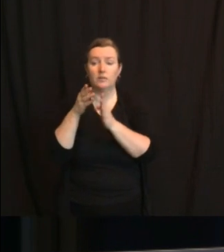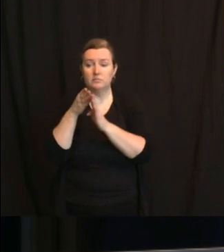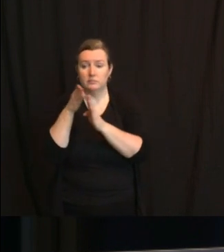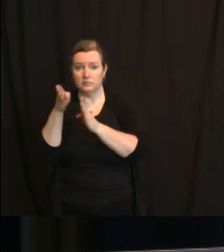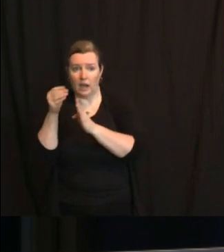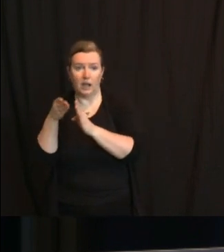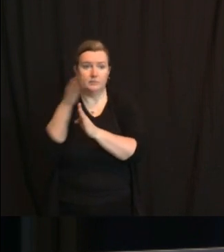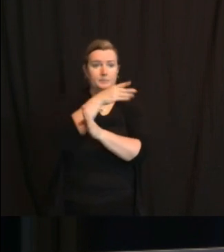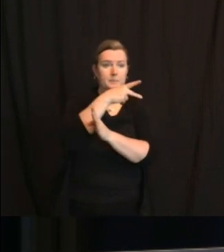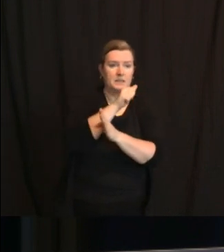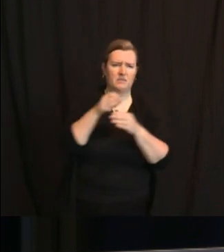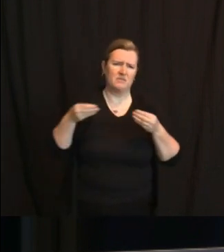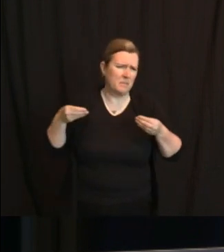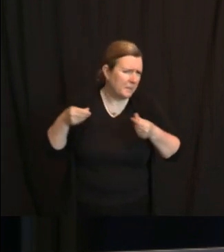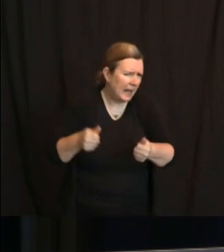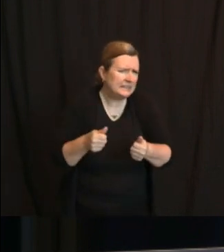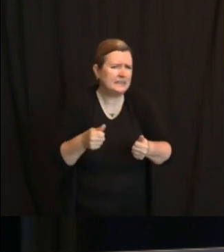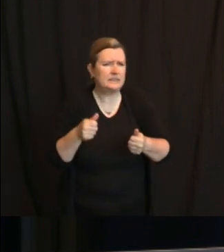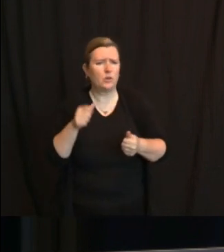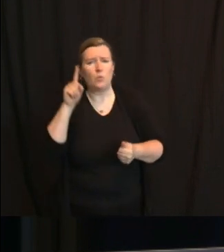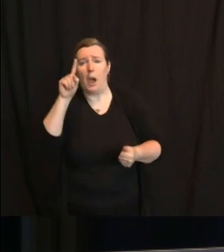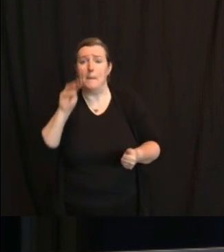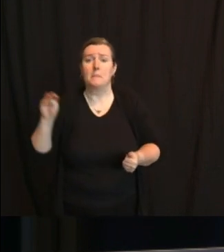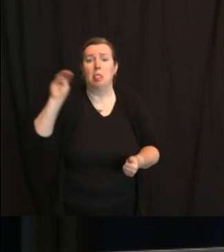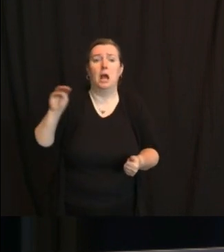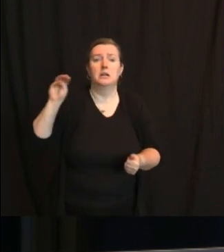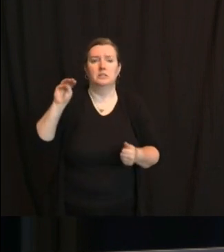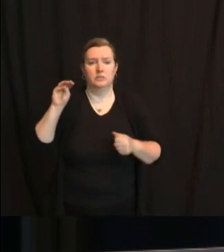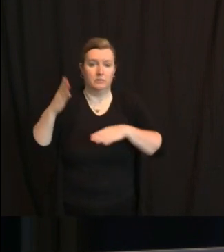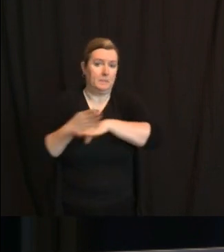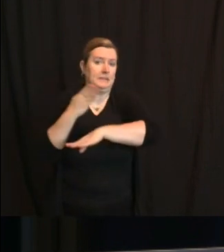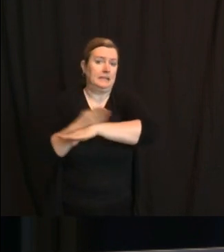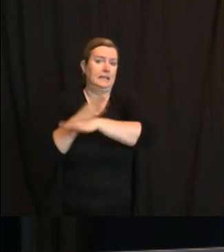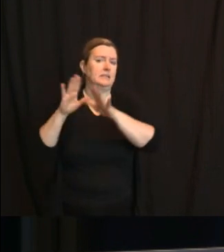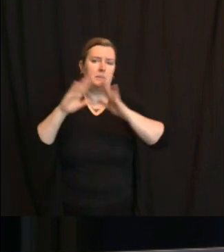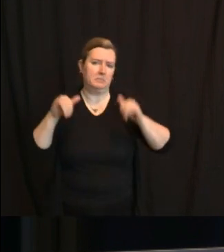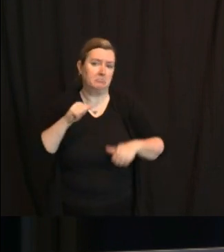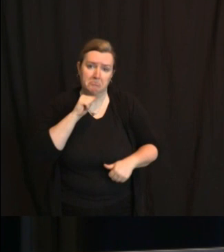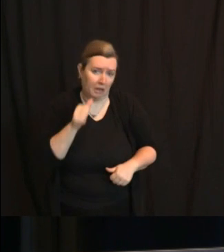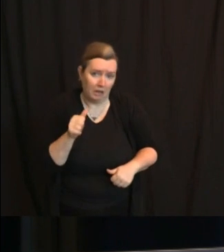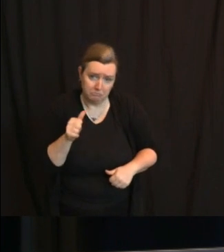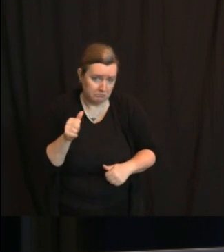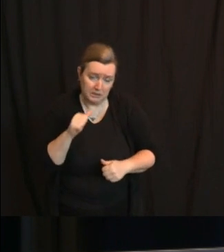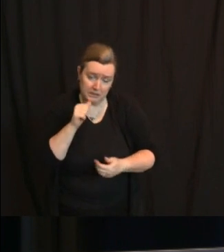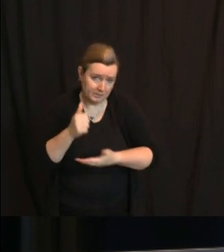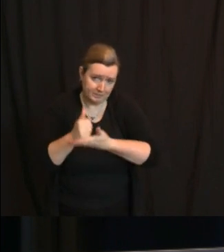system to no avail, quite frankly. And while when you can, by the way, just